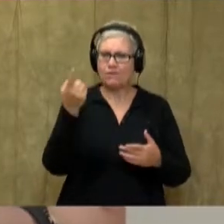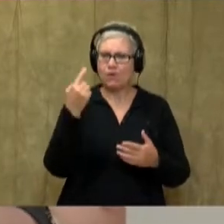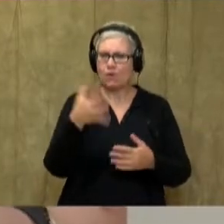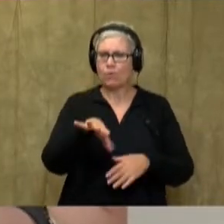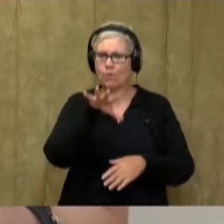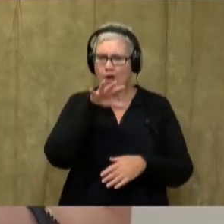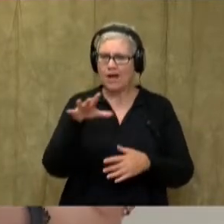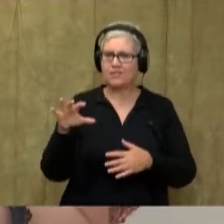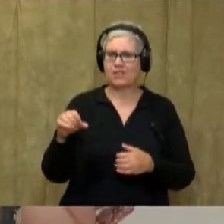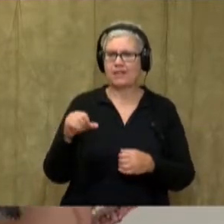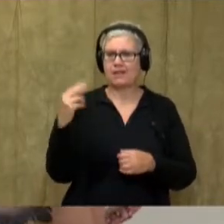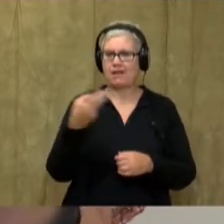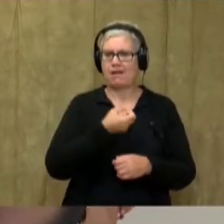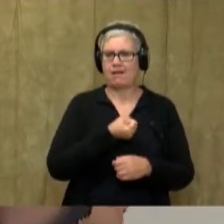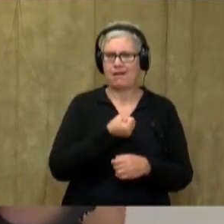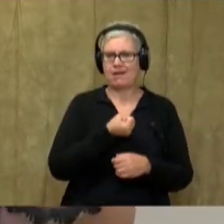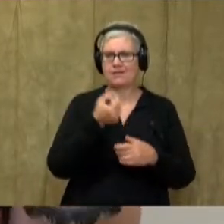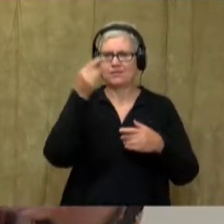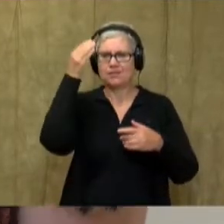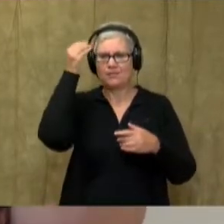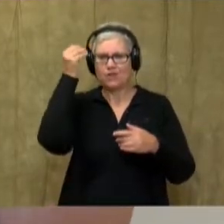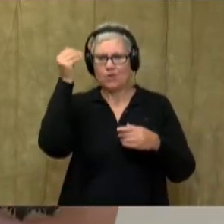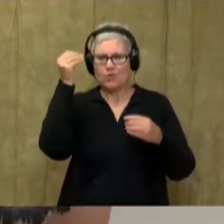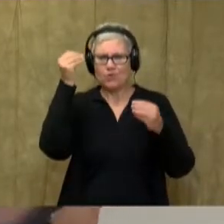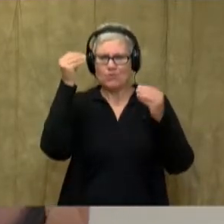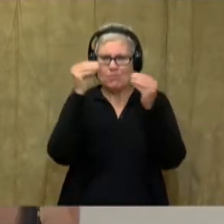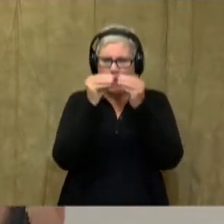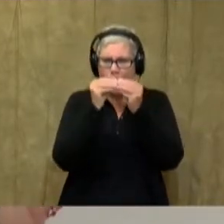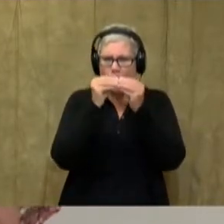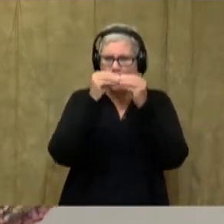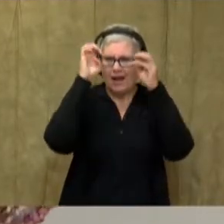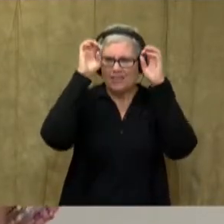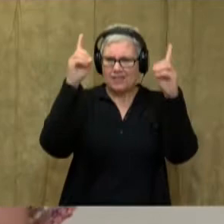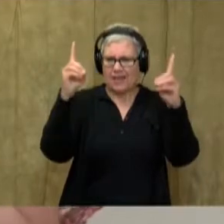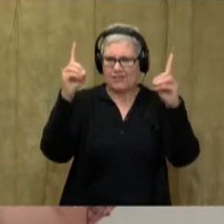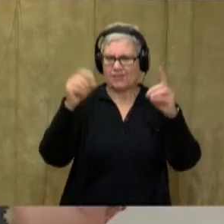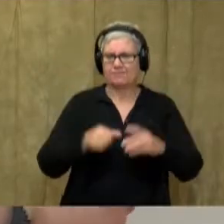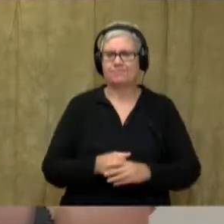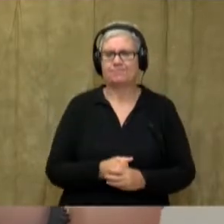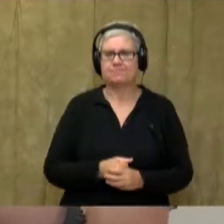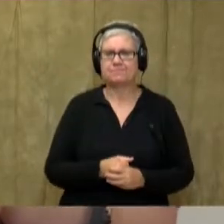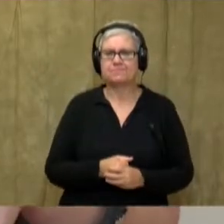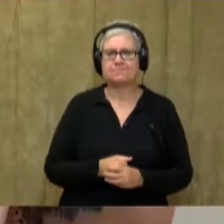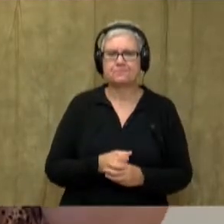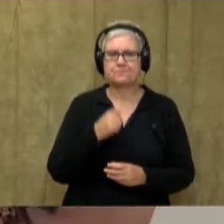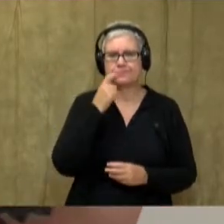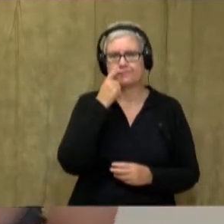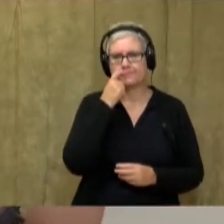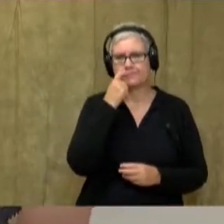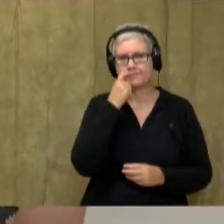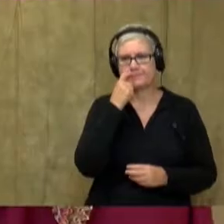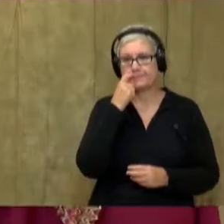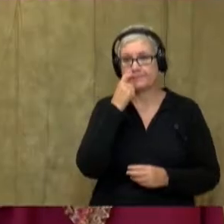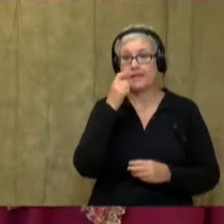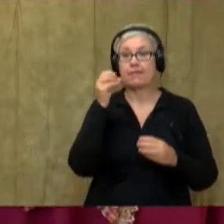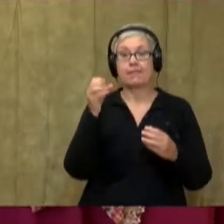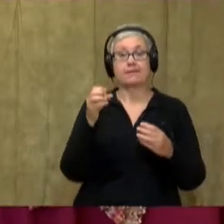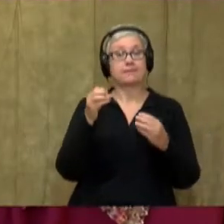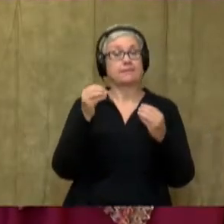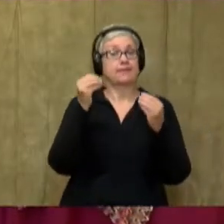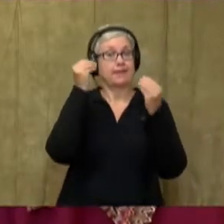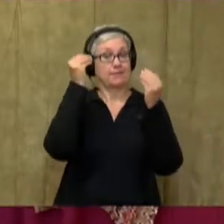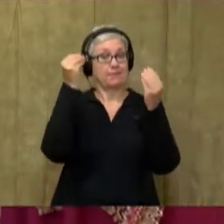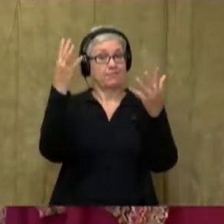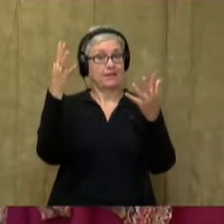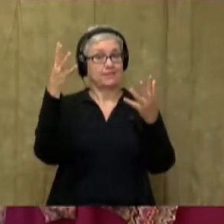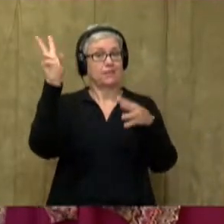possibly can. And so I actually have some really exciting news for you. So very important information. I want you to take a